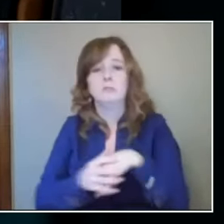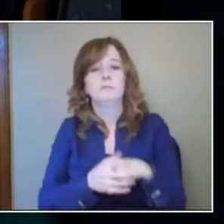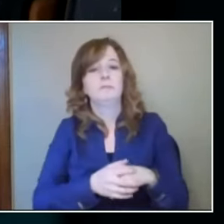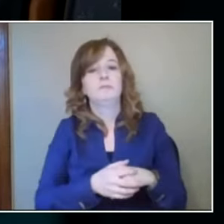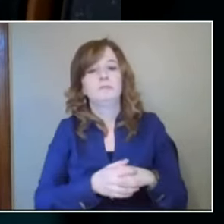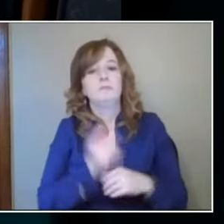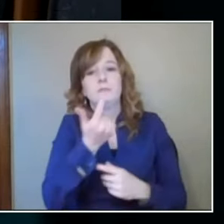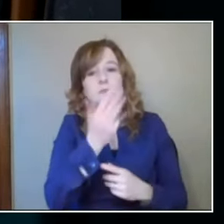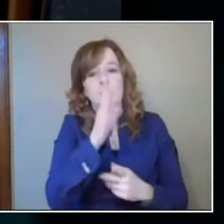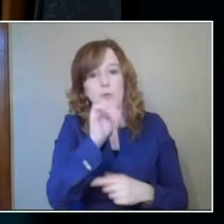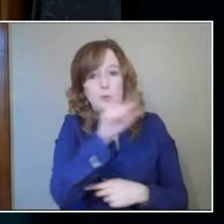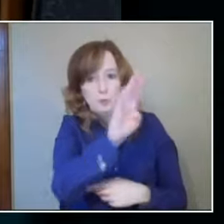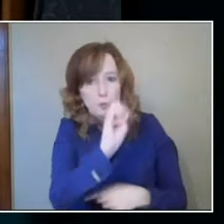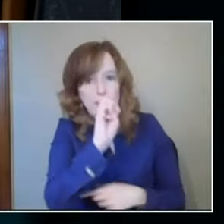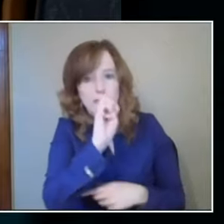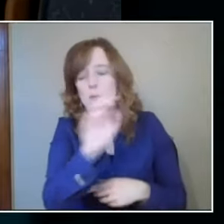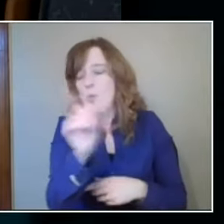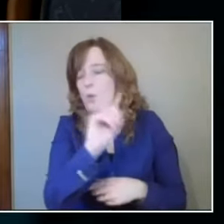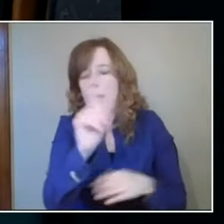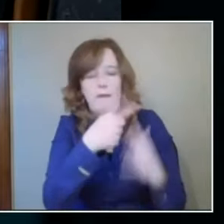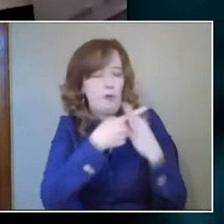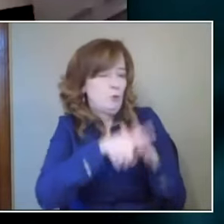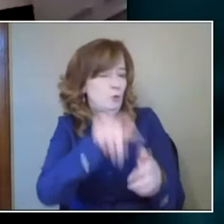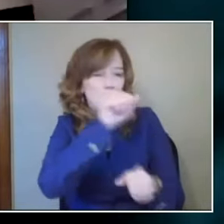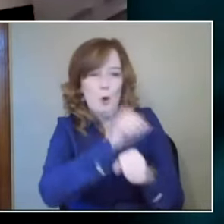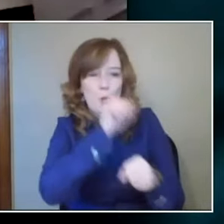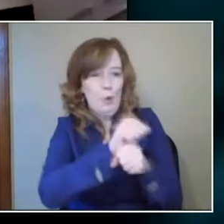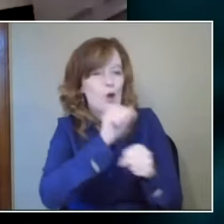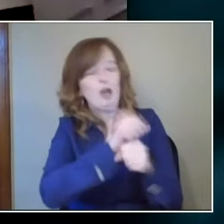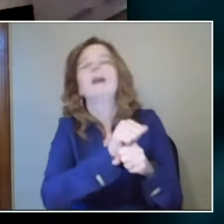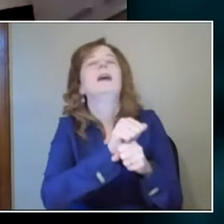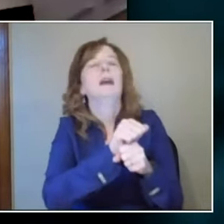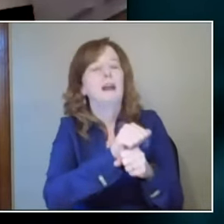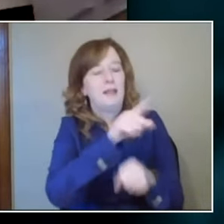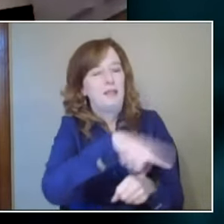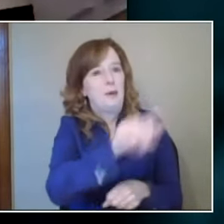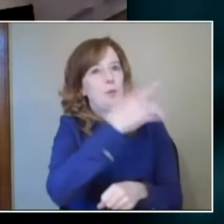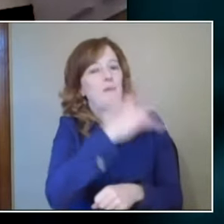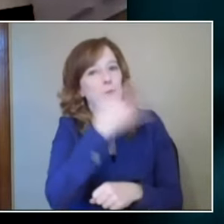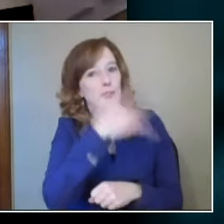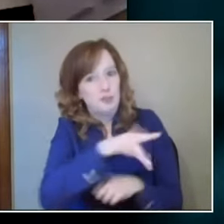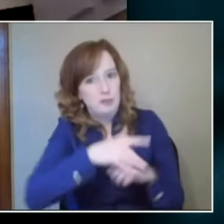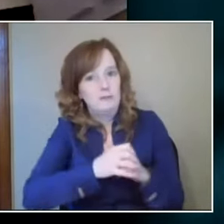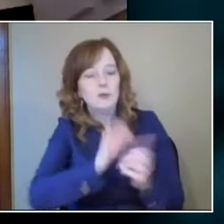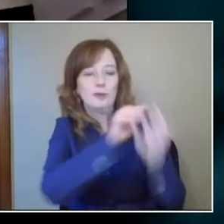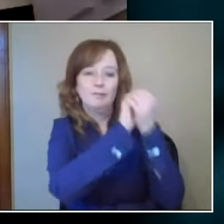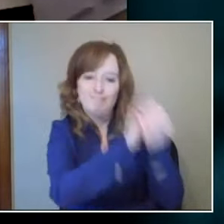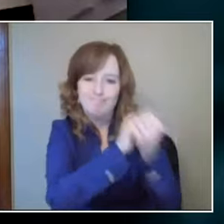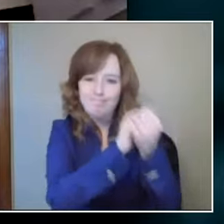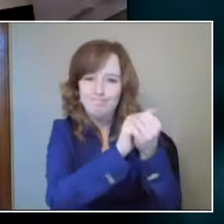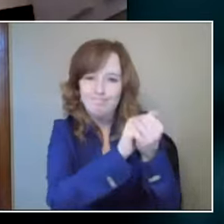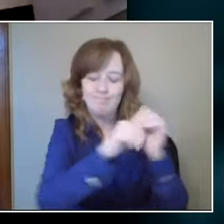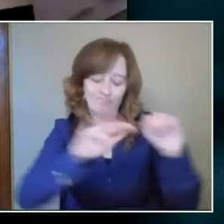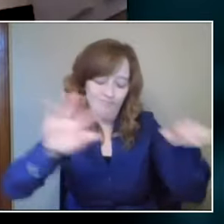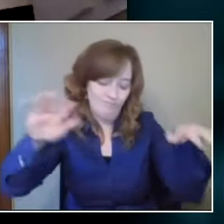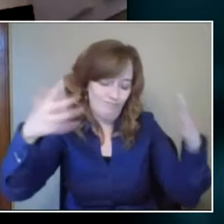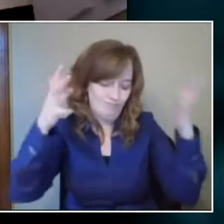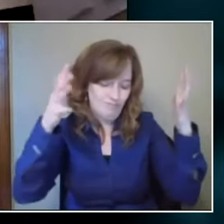for your first part of your career, they'll be very fortunate to have you. Congratulations, well done. Such a privilege to work